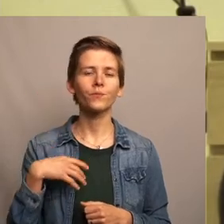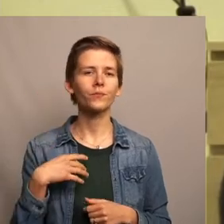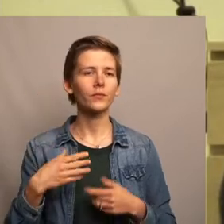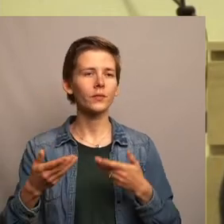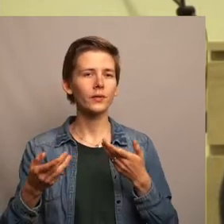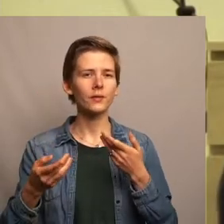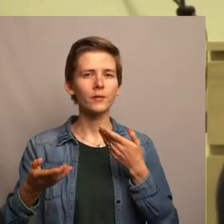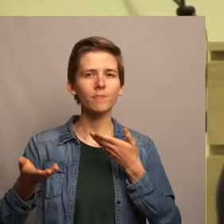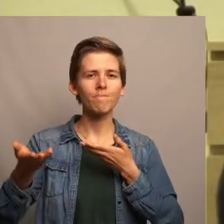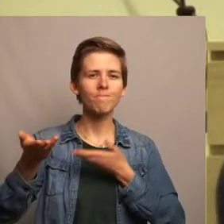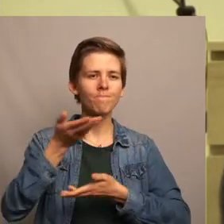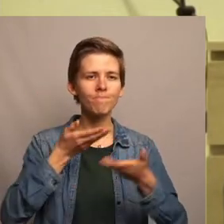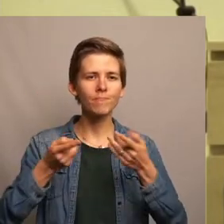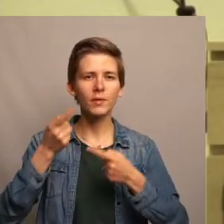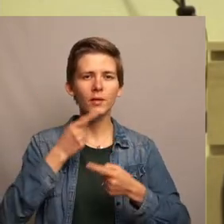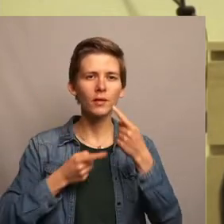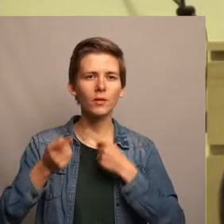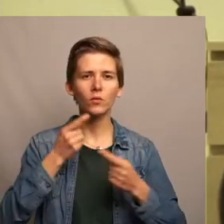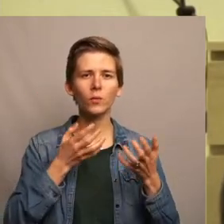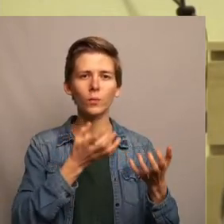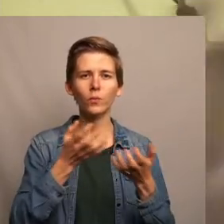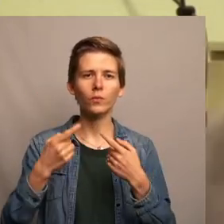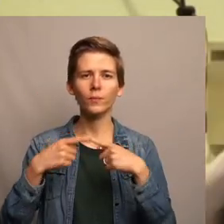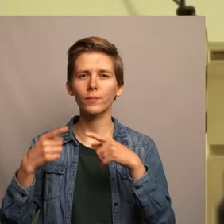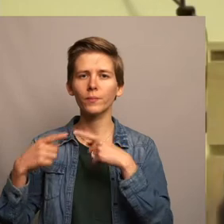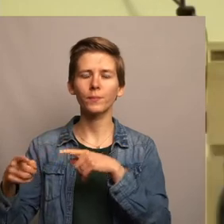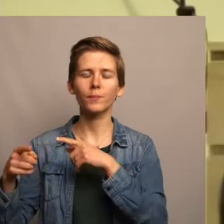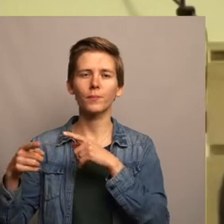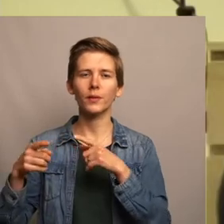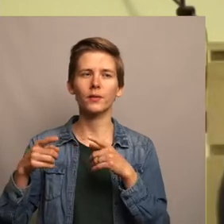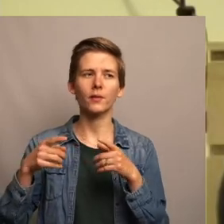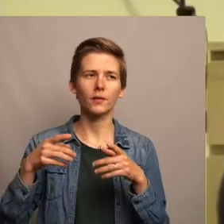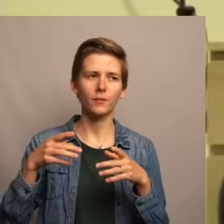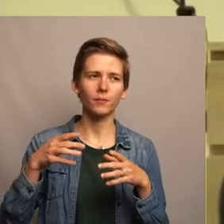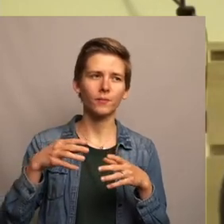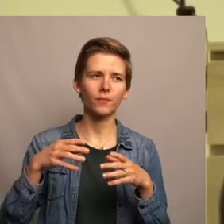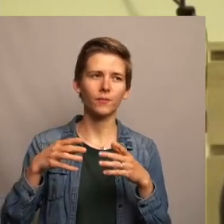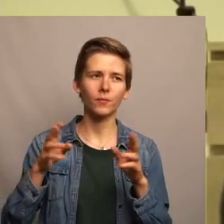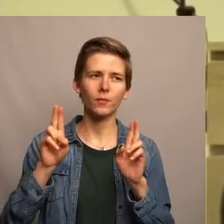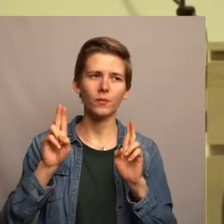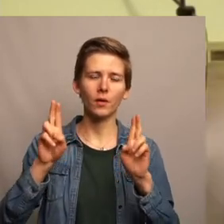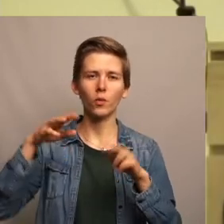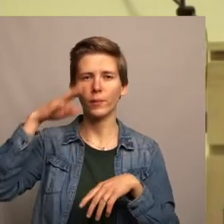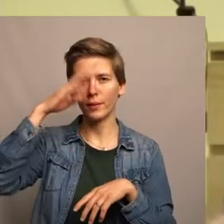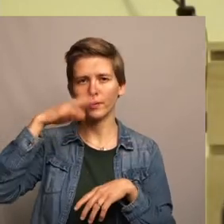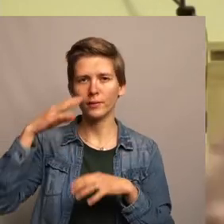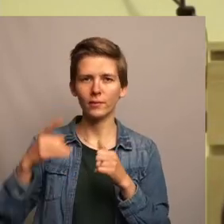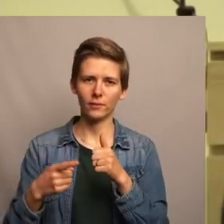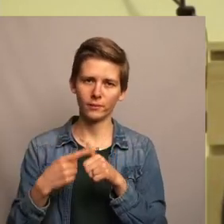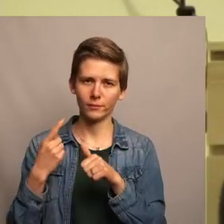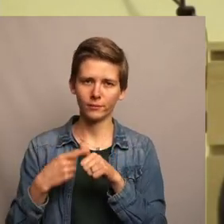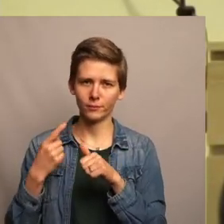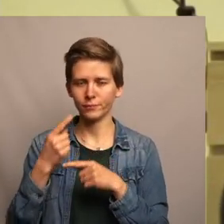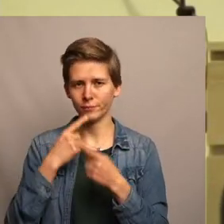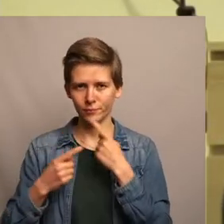conversation on indigenous communities there's very limited conversation on indigenous communities in Finland anyway in